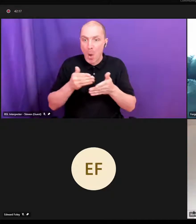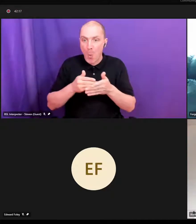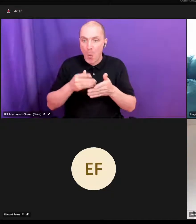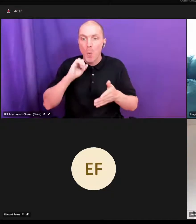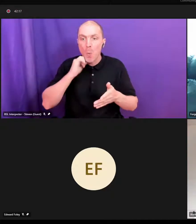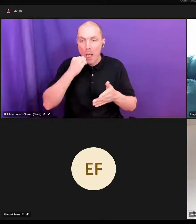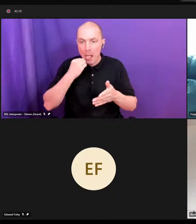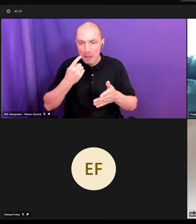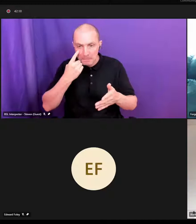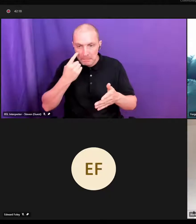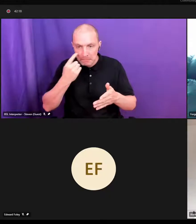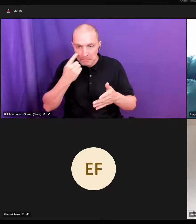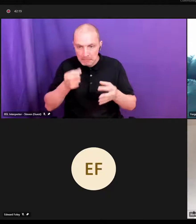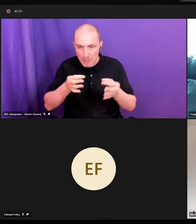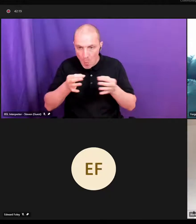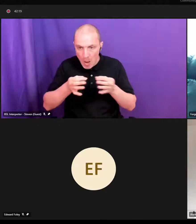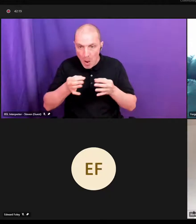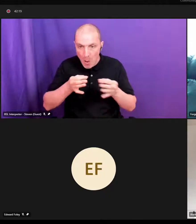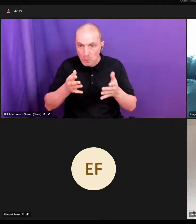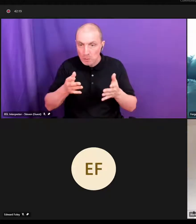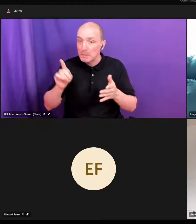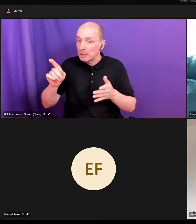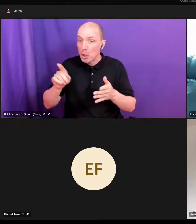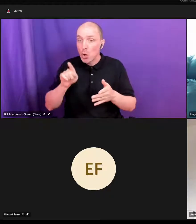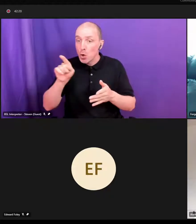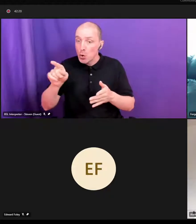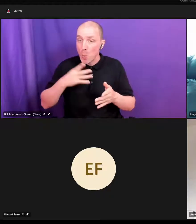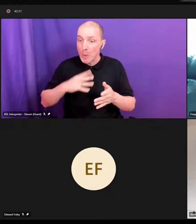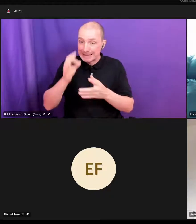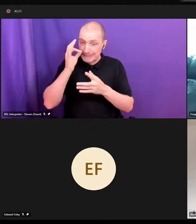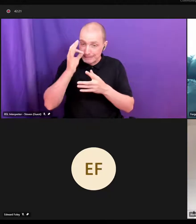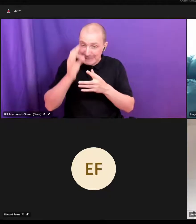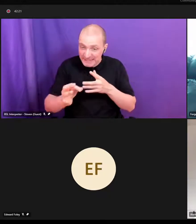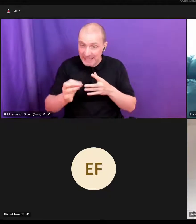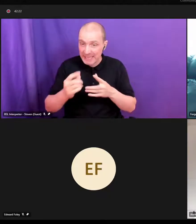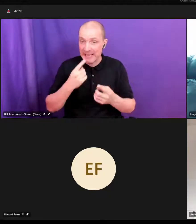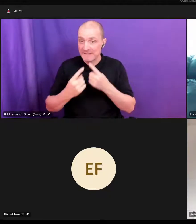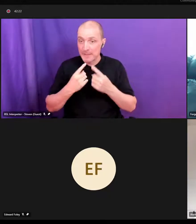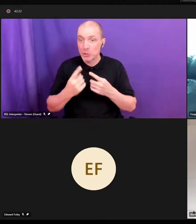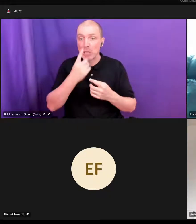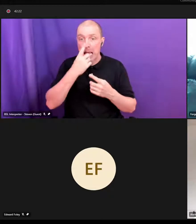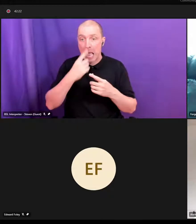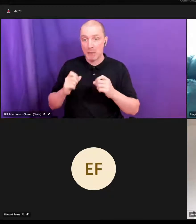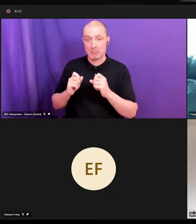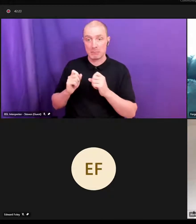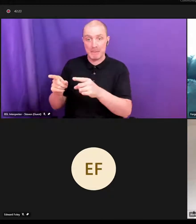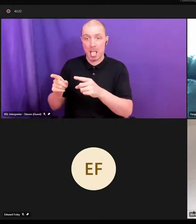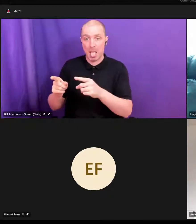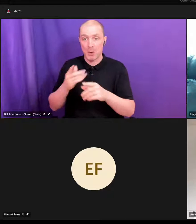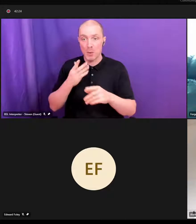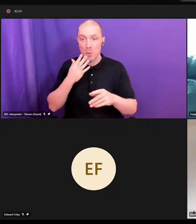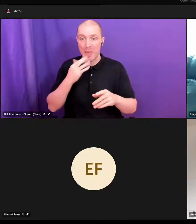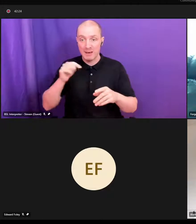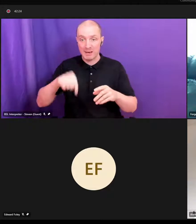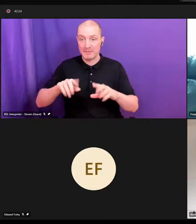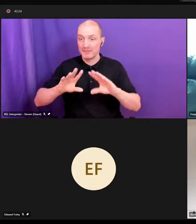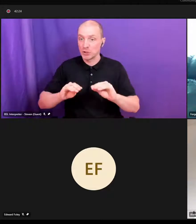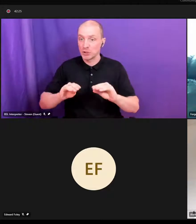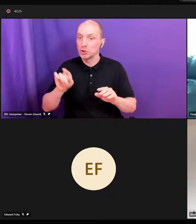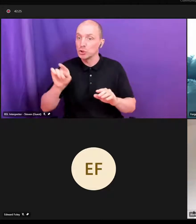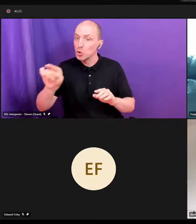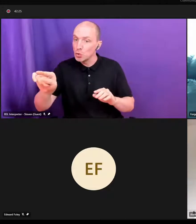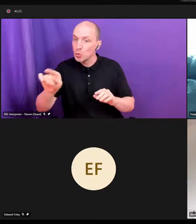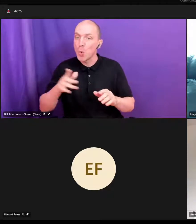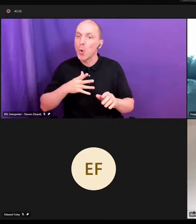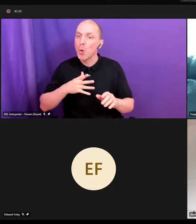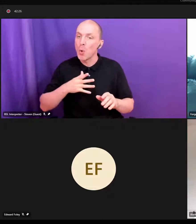anything specifically you were wanting, I can certainly get that and send it to you after committee, or if you're just looking for a comparison of all of the